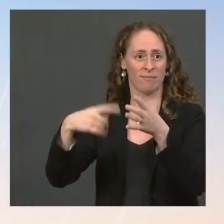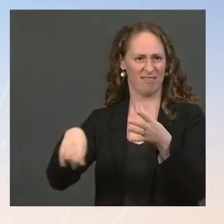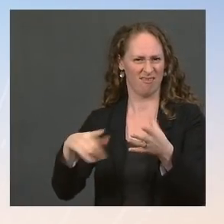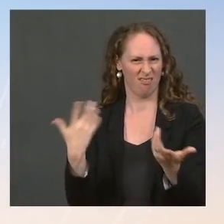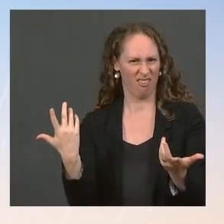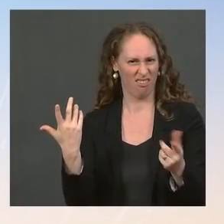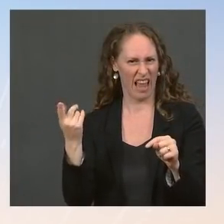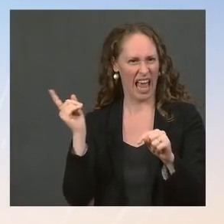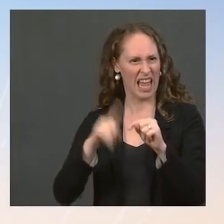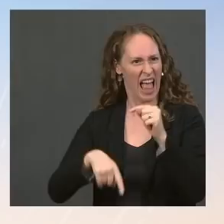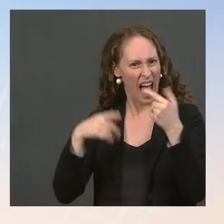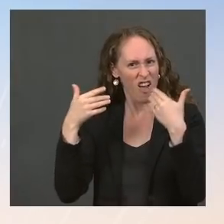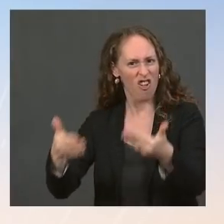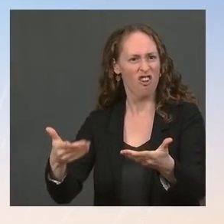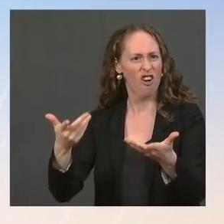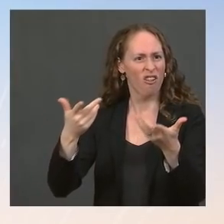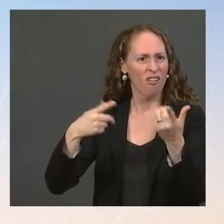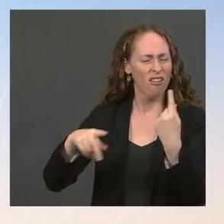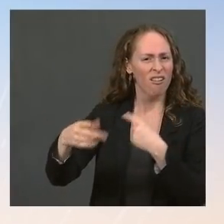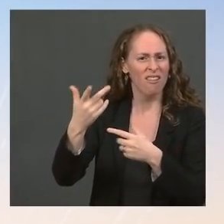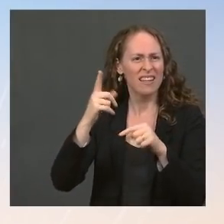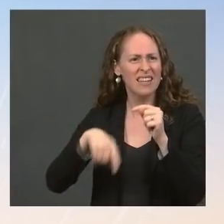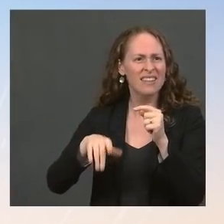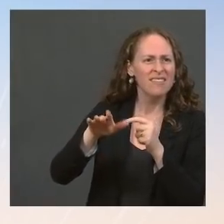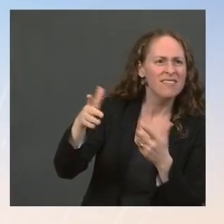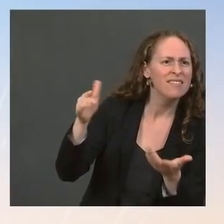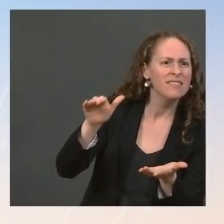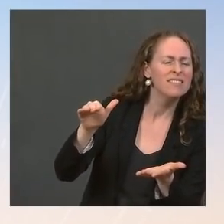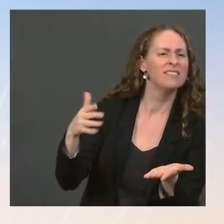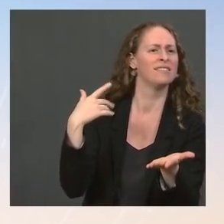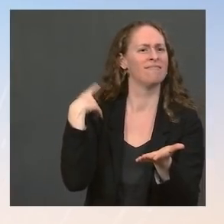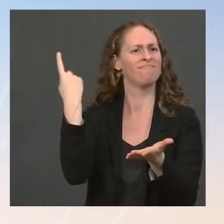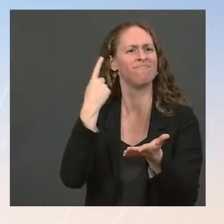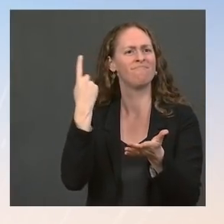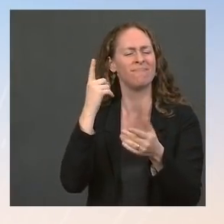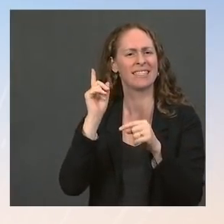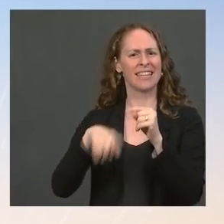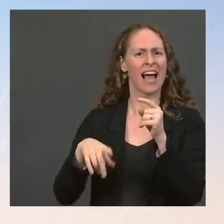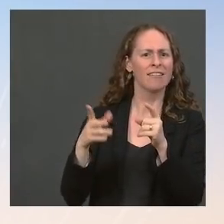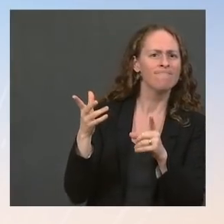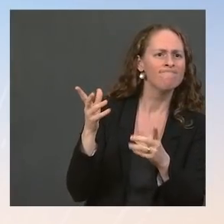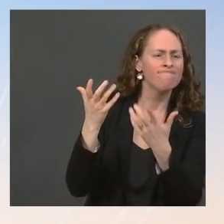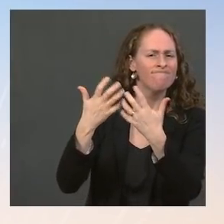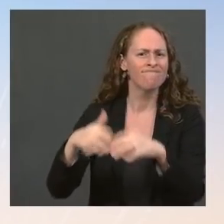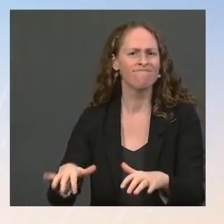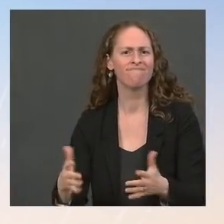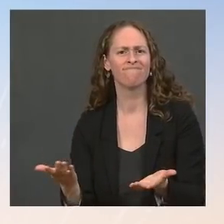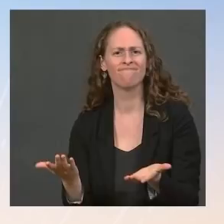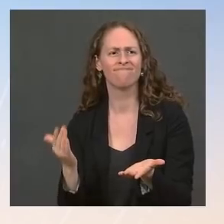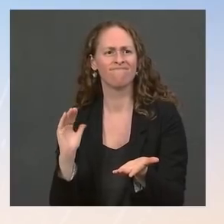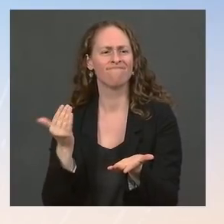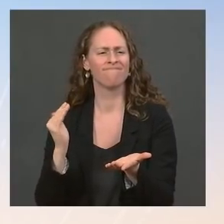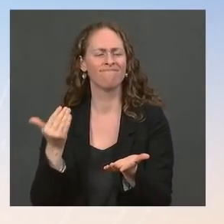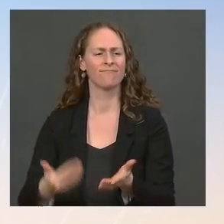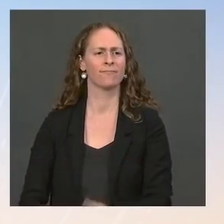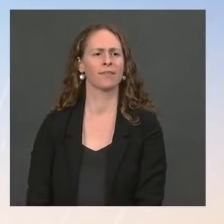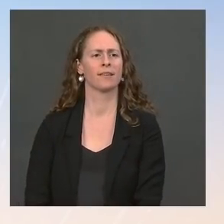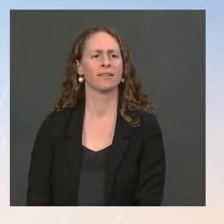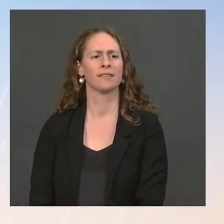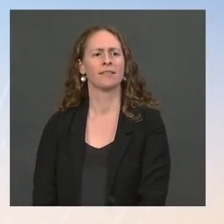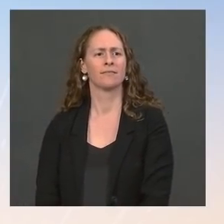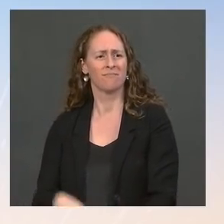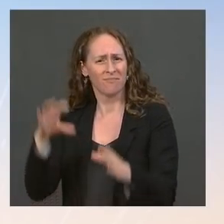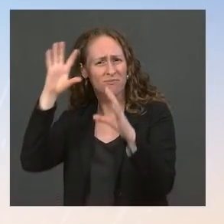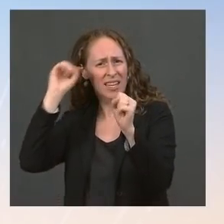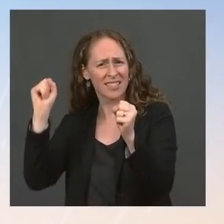Congressman Debbie Dingell, for one, said today that the president has, quote, got to talk to more than two senators, meaning Manchin and Sinema. What response does the White House have